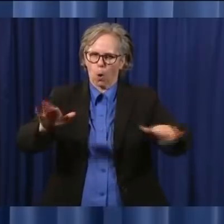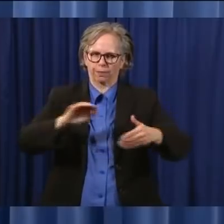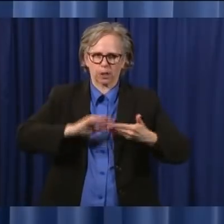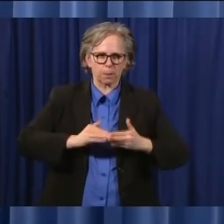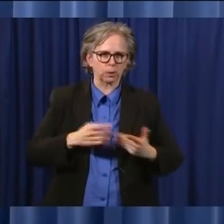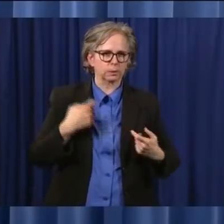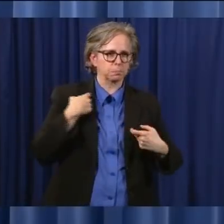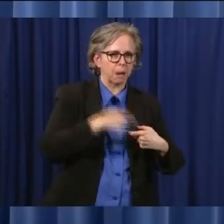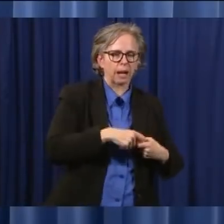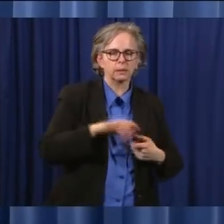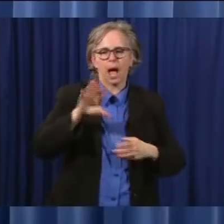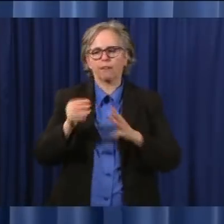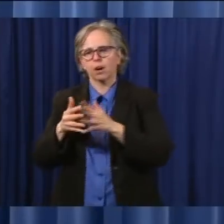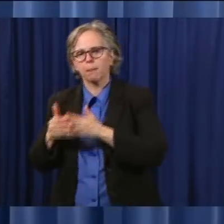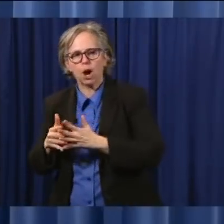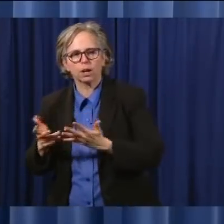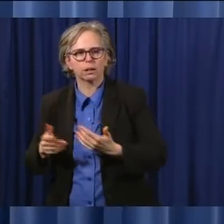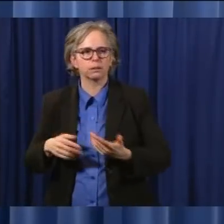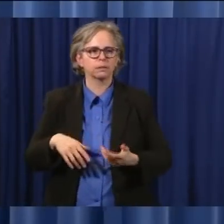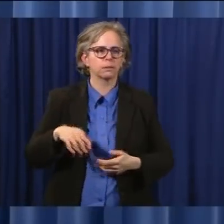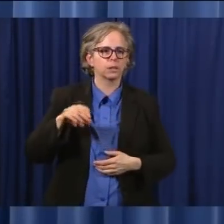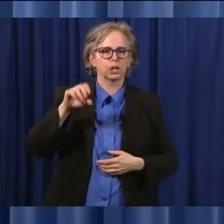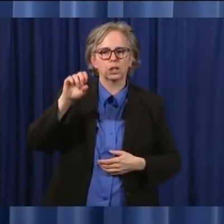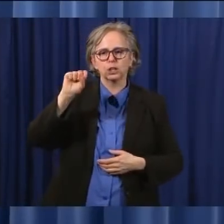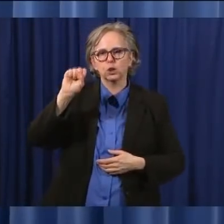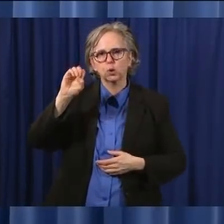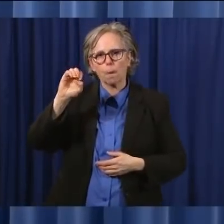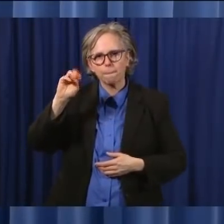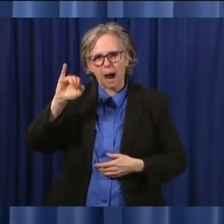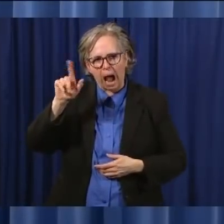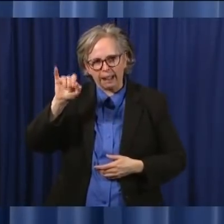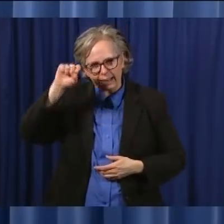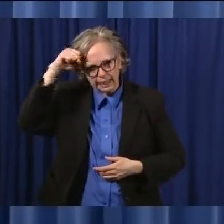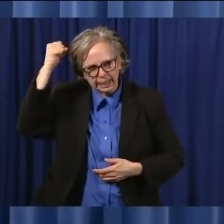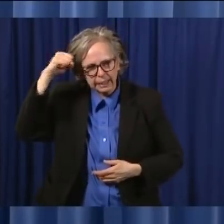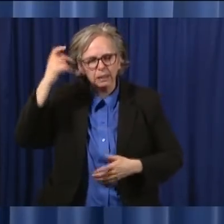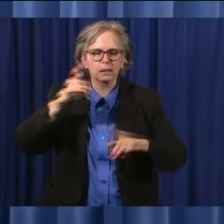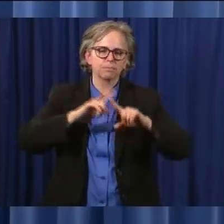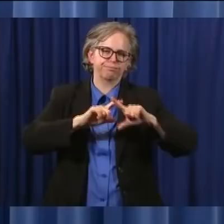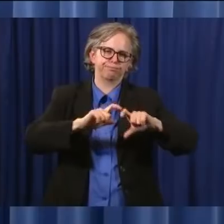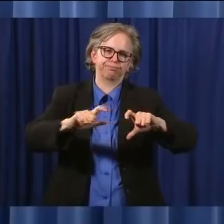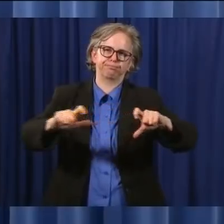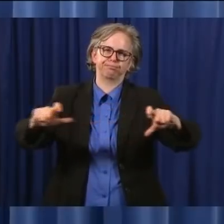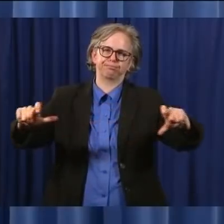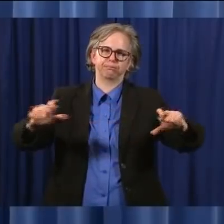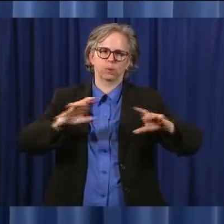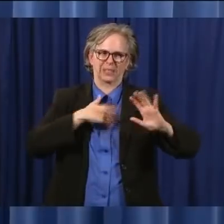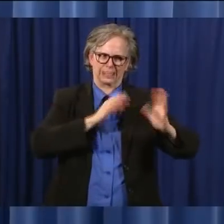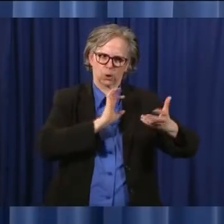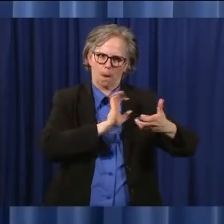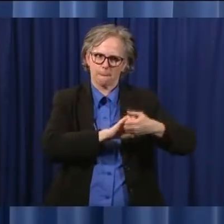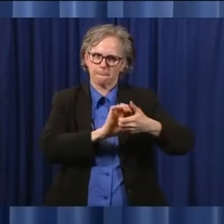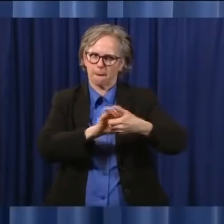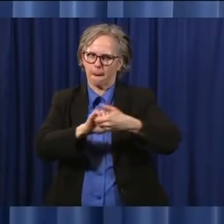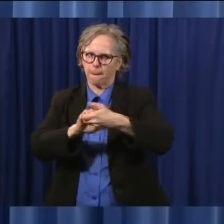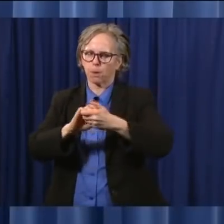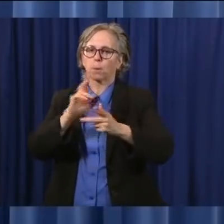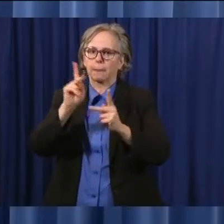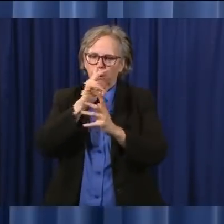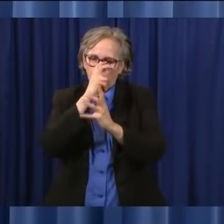American or Somalia, whatever population we're talking about. We have to have people in that community. That really, I think,